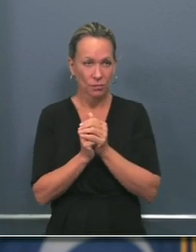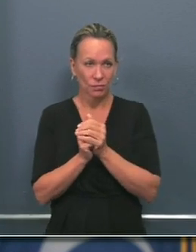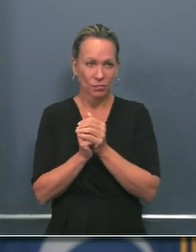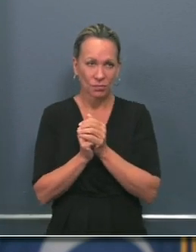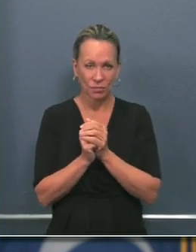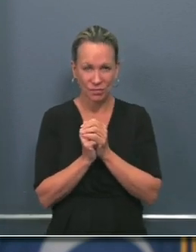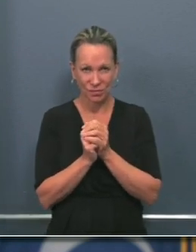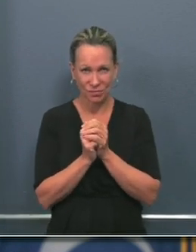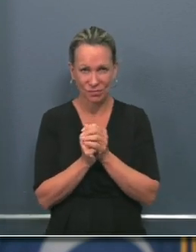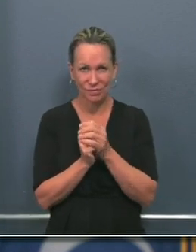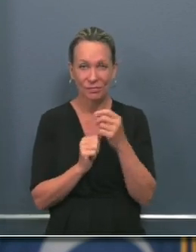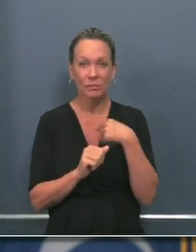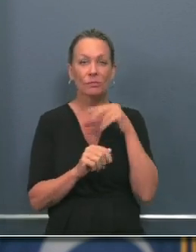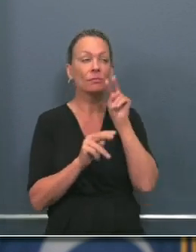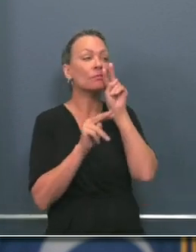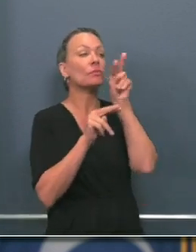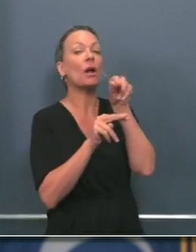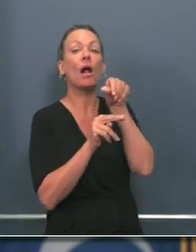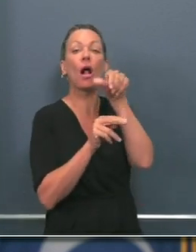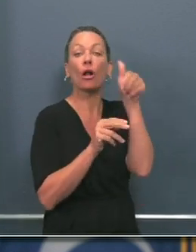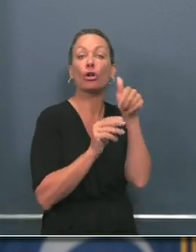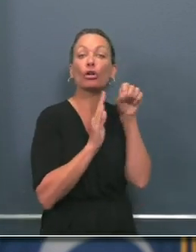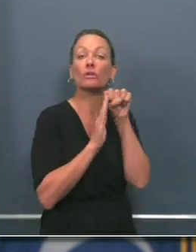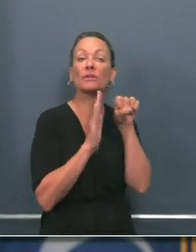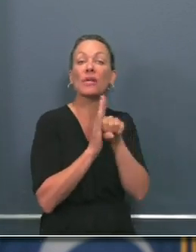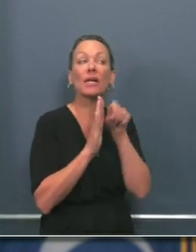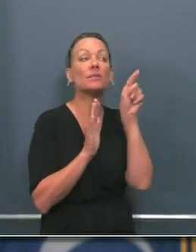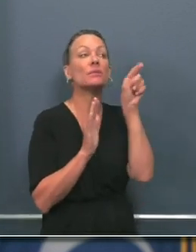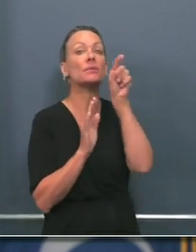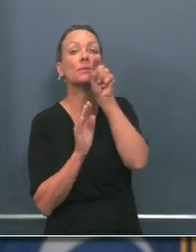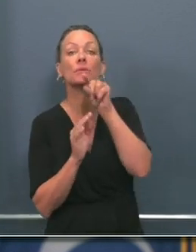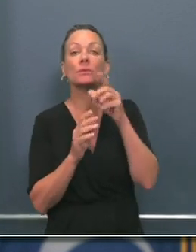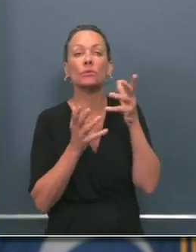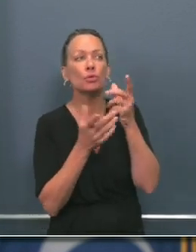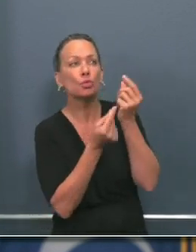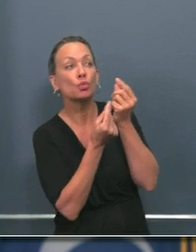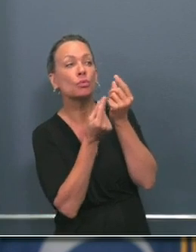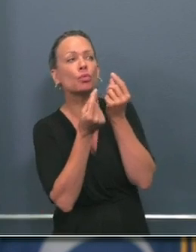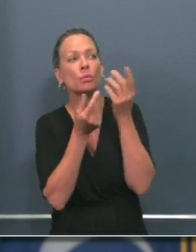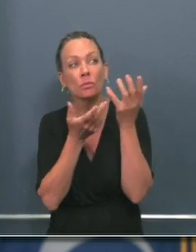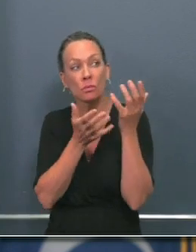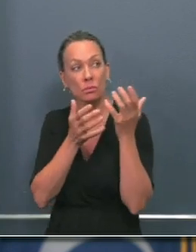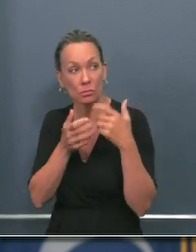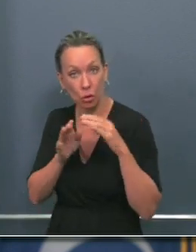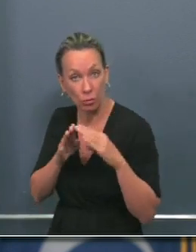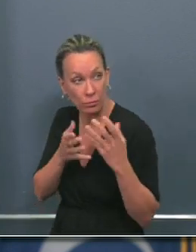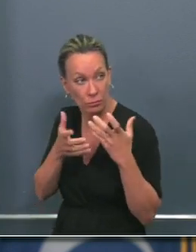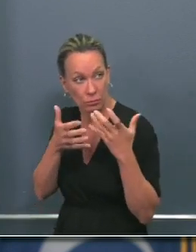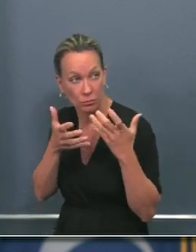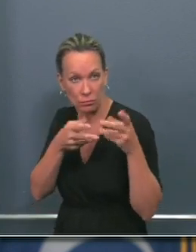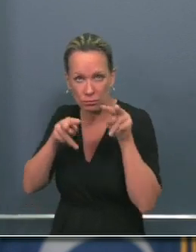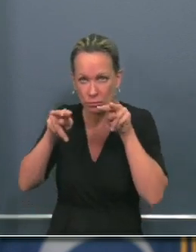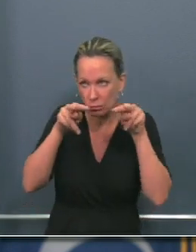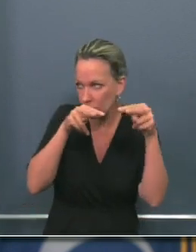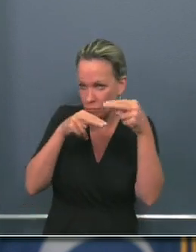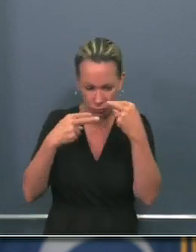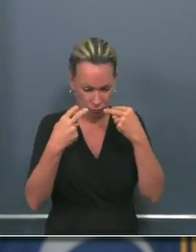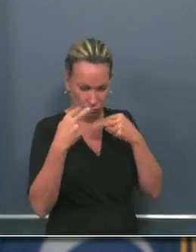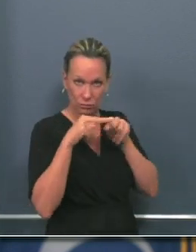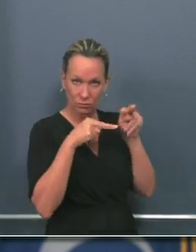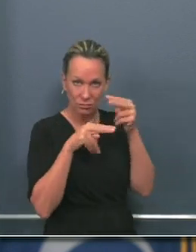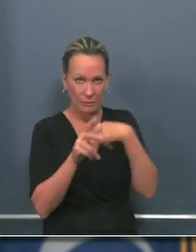like. But no, this was the first rollout in this space. And again, we want to be